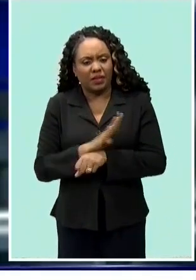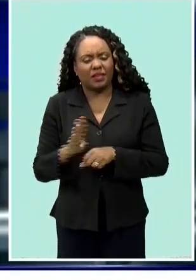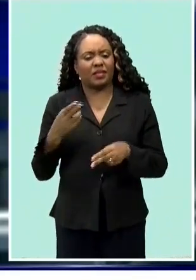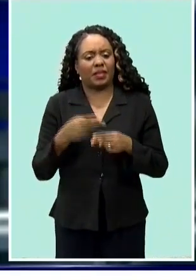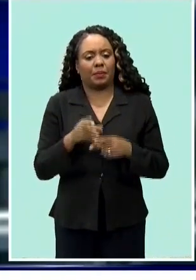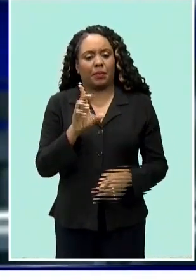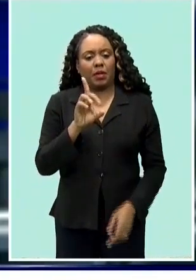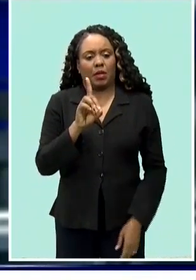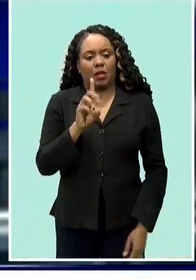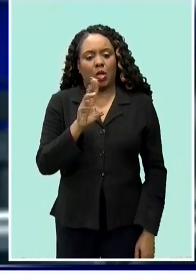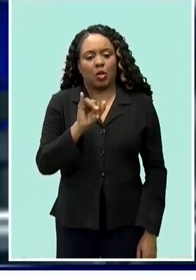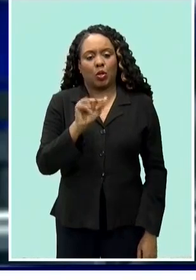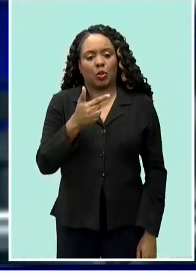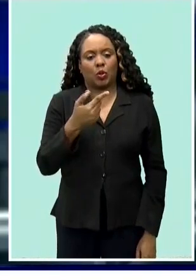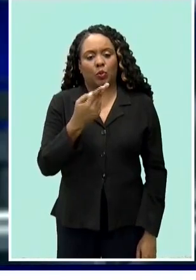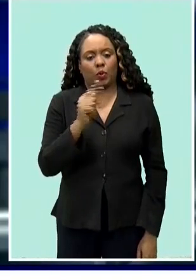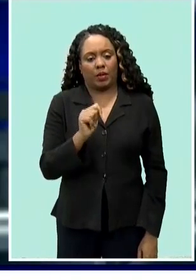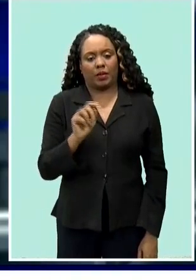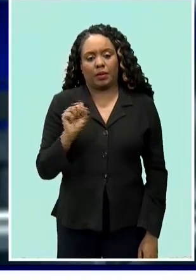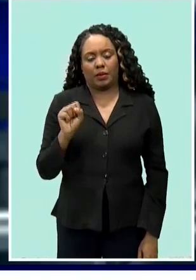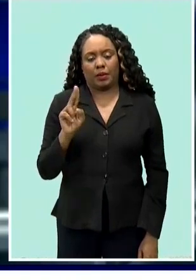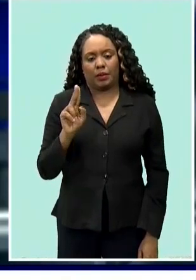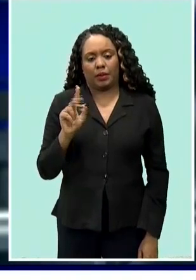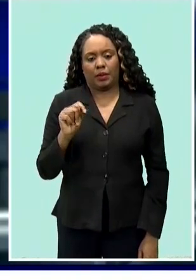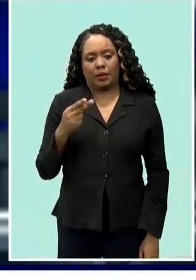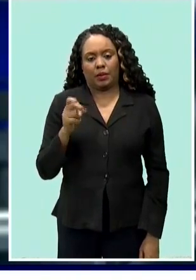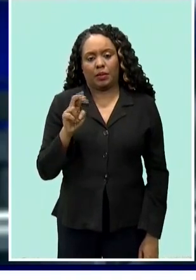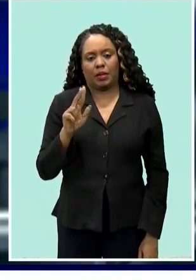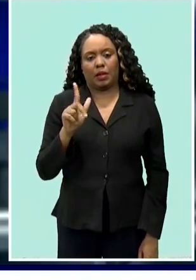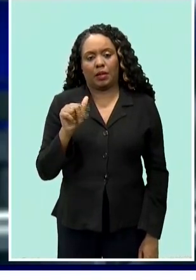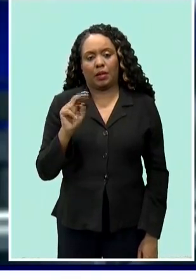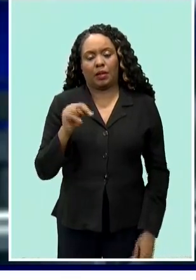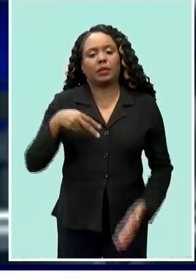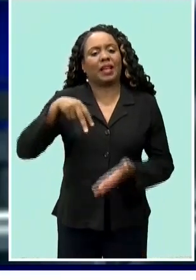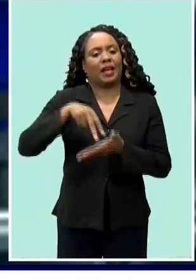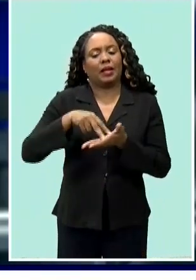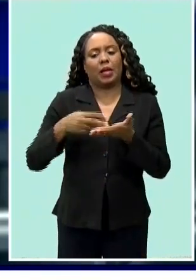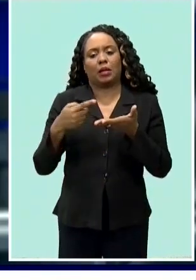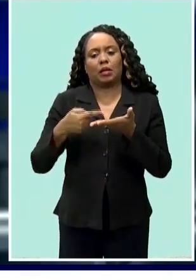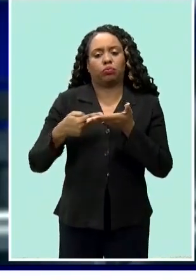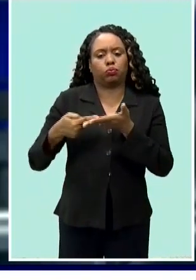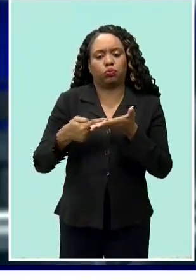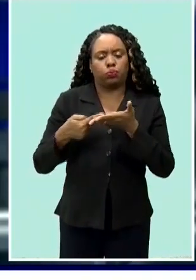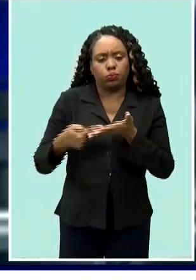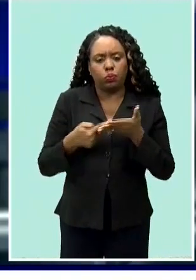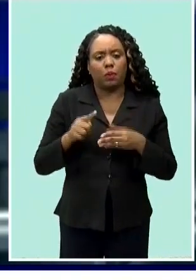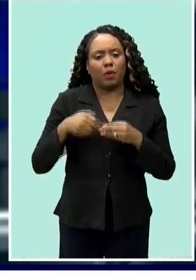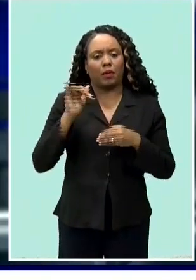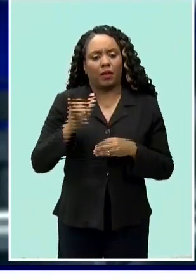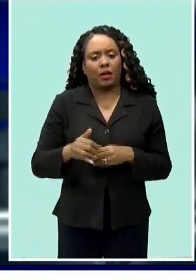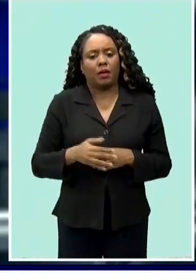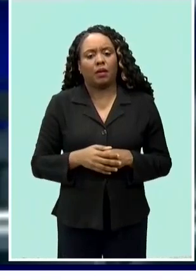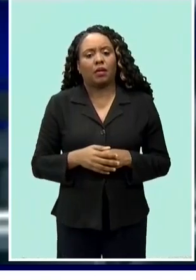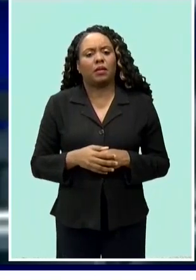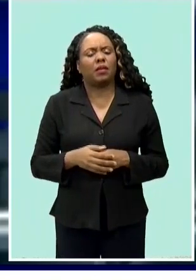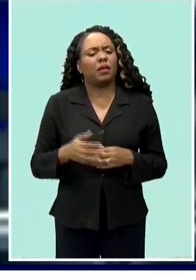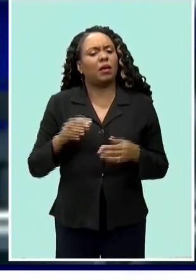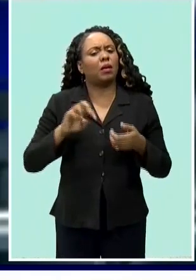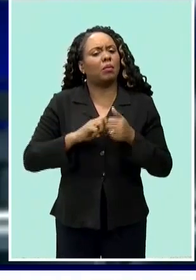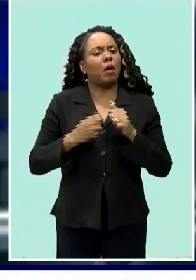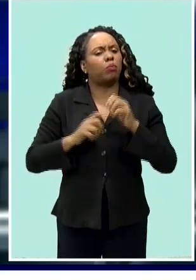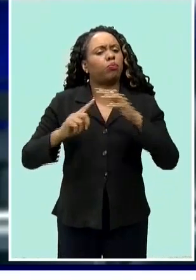Dwight Sutherland, piloted that bill through the House this morning, noting that it addresses concerns raised in a 2016